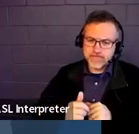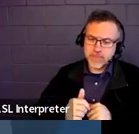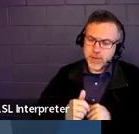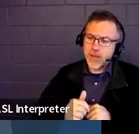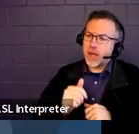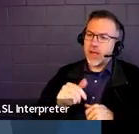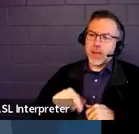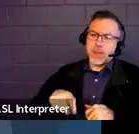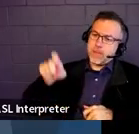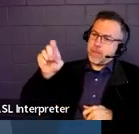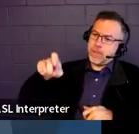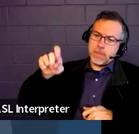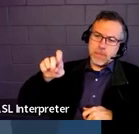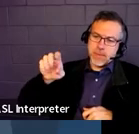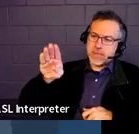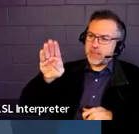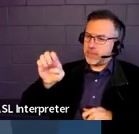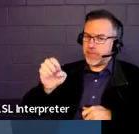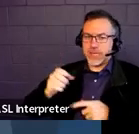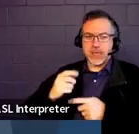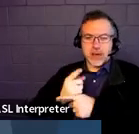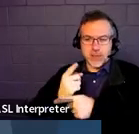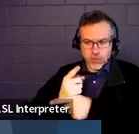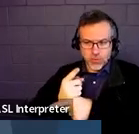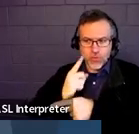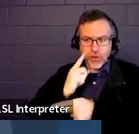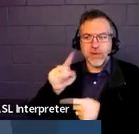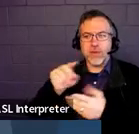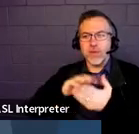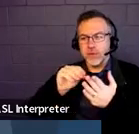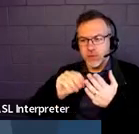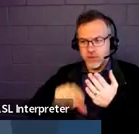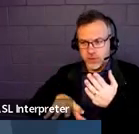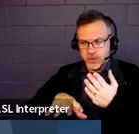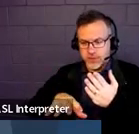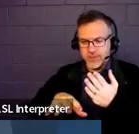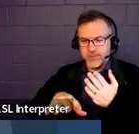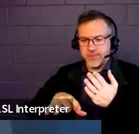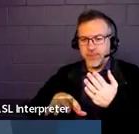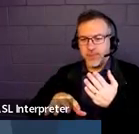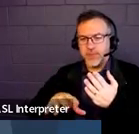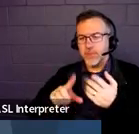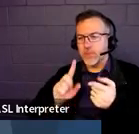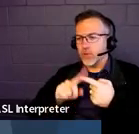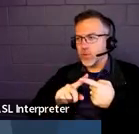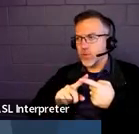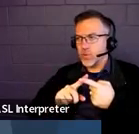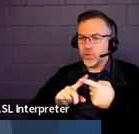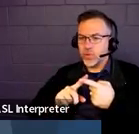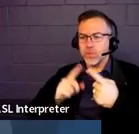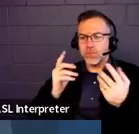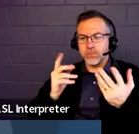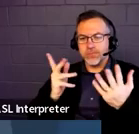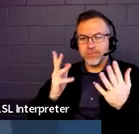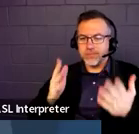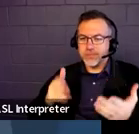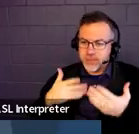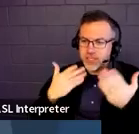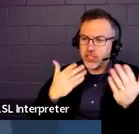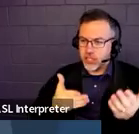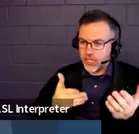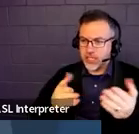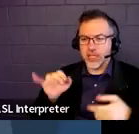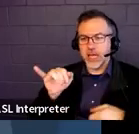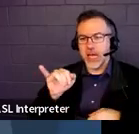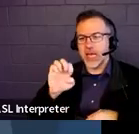be appropriate for that student to suggest and, for the IEP team